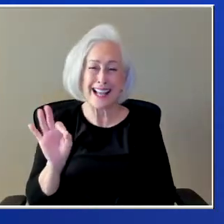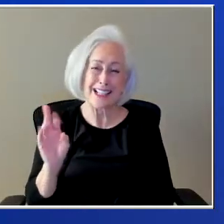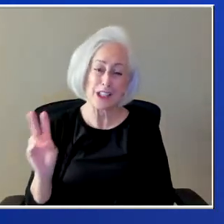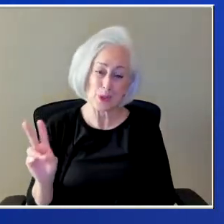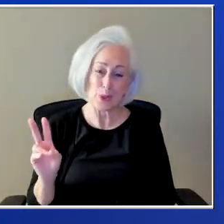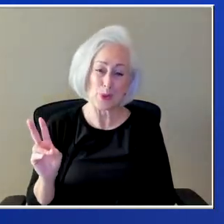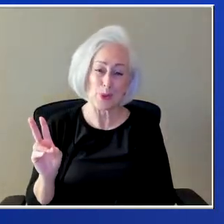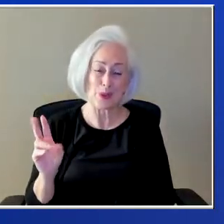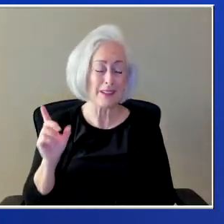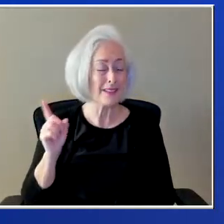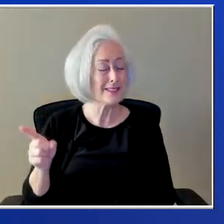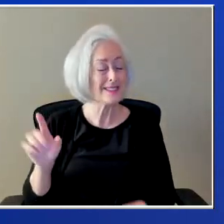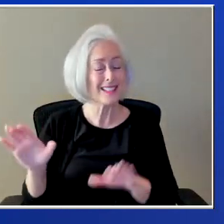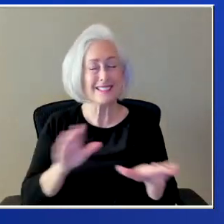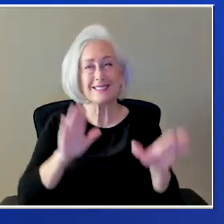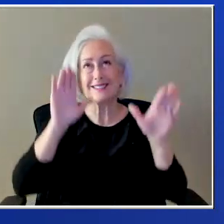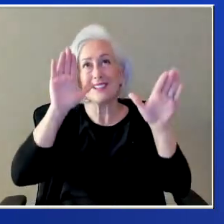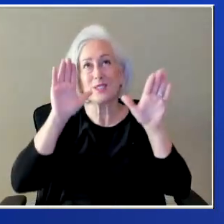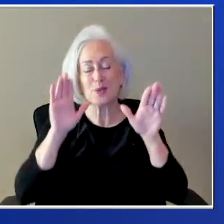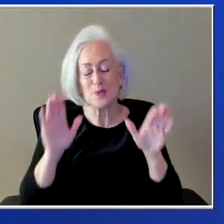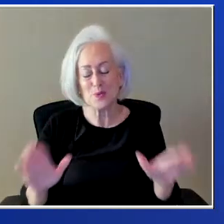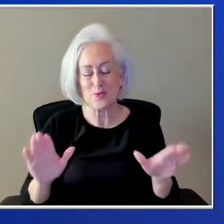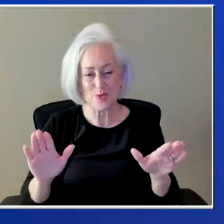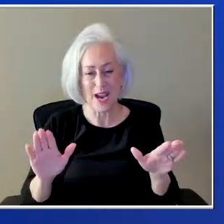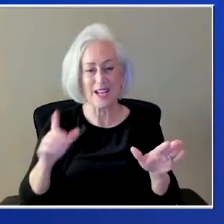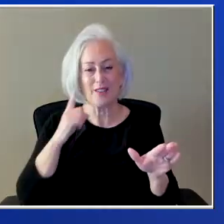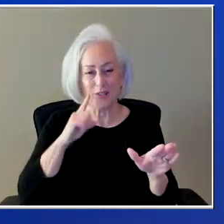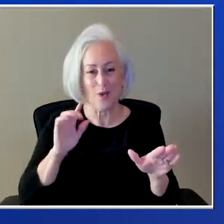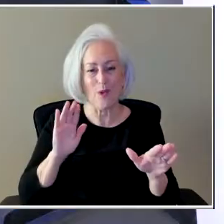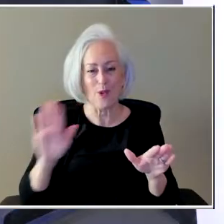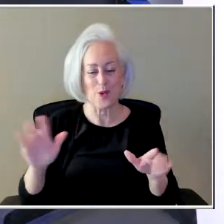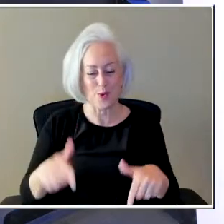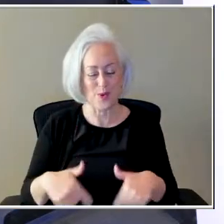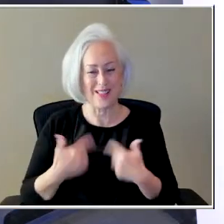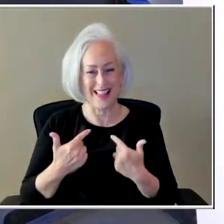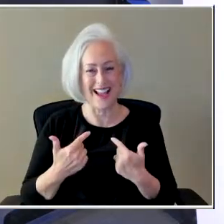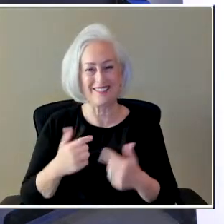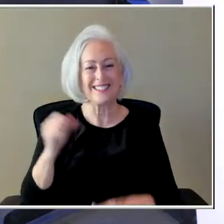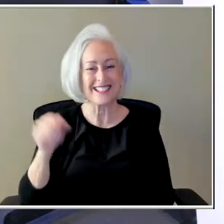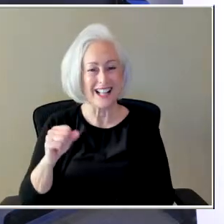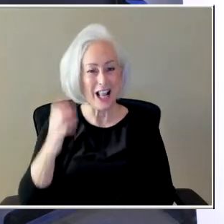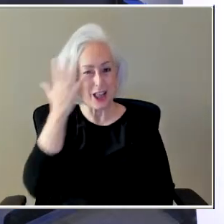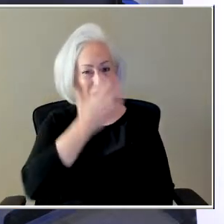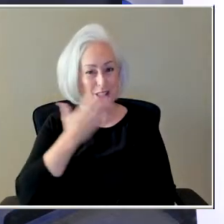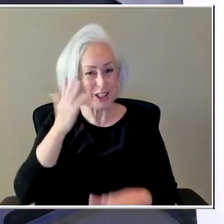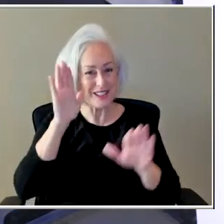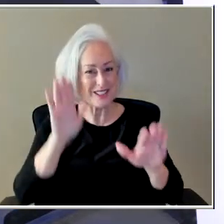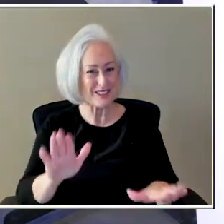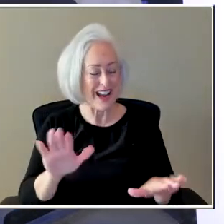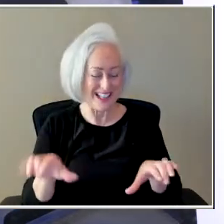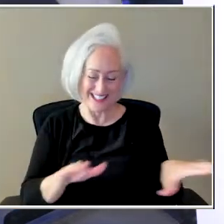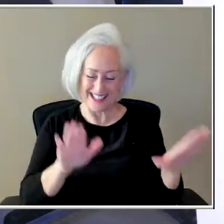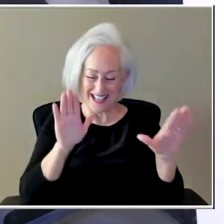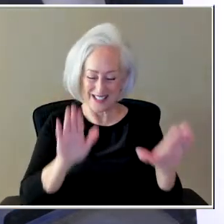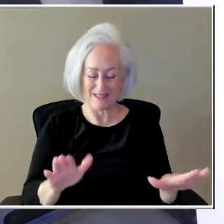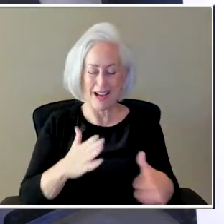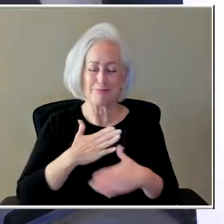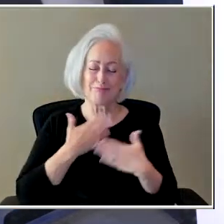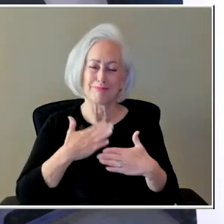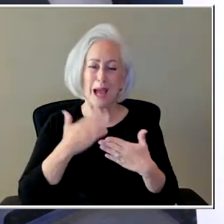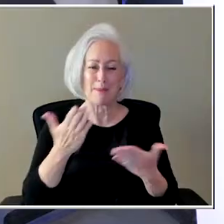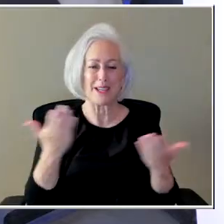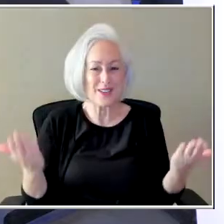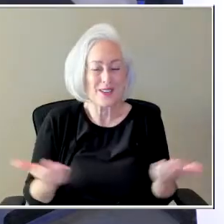does great and wonderful for where she's at. She does great. She looks great. Yes, We're she so does. glad she's here. So Dr. J, knee